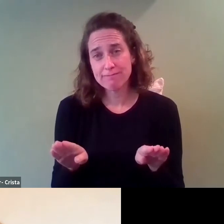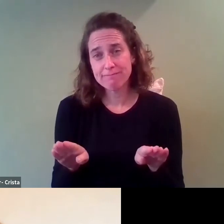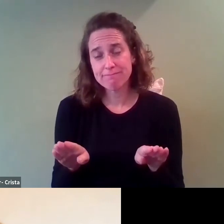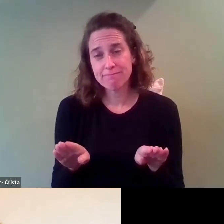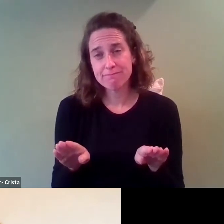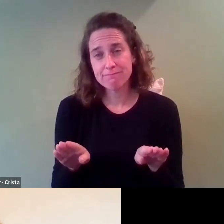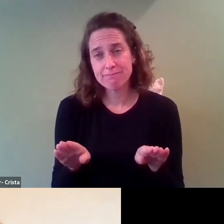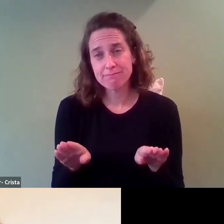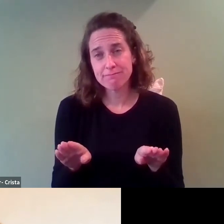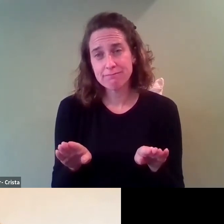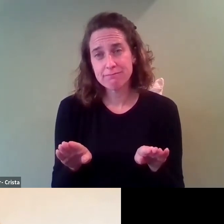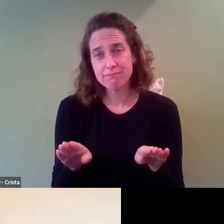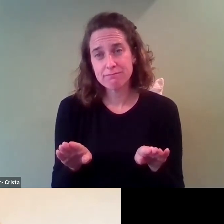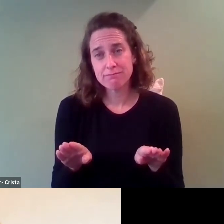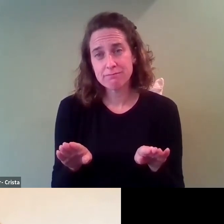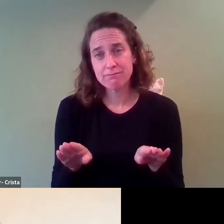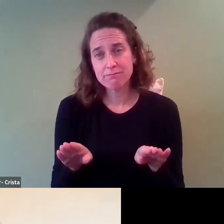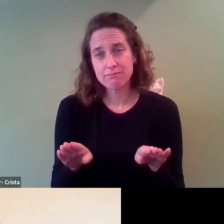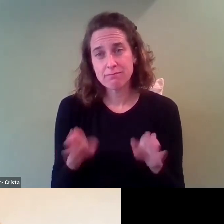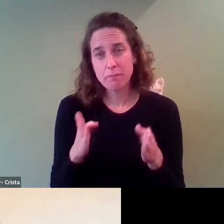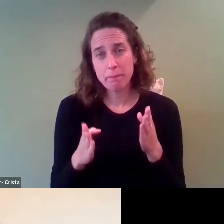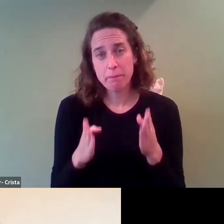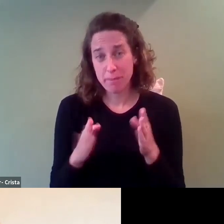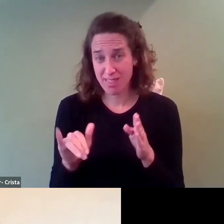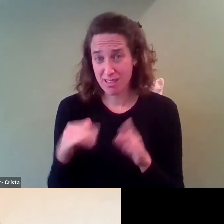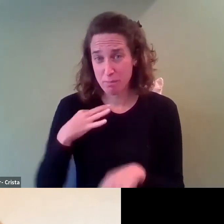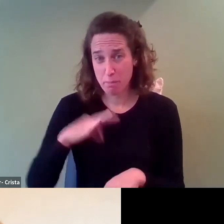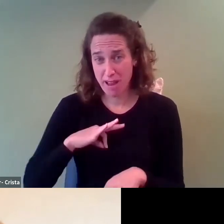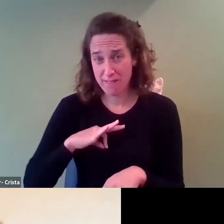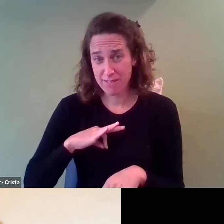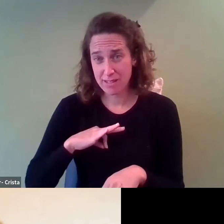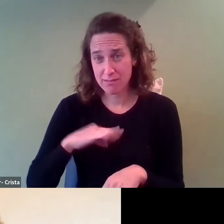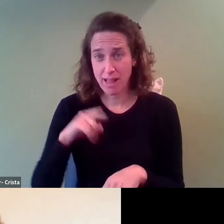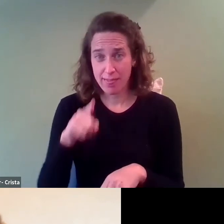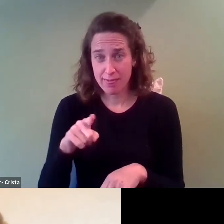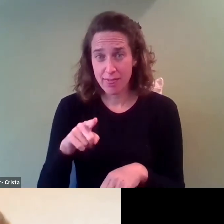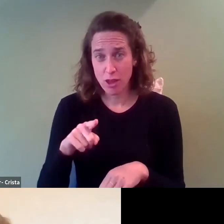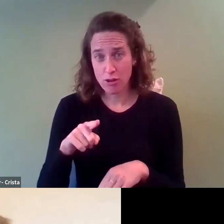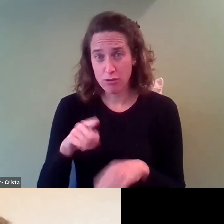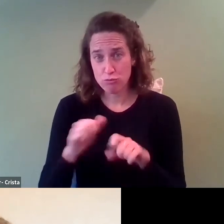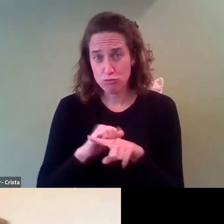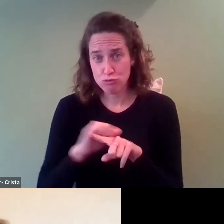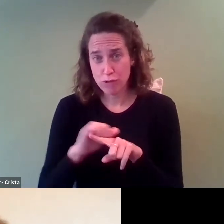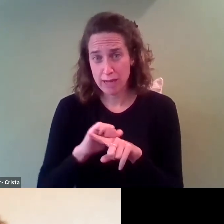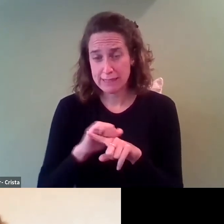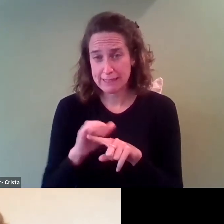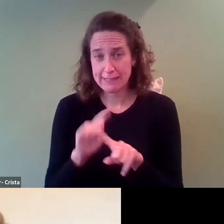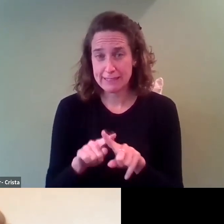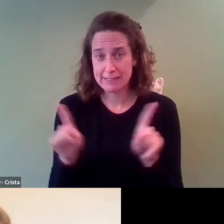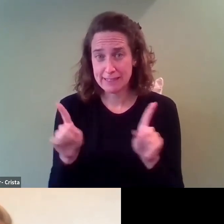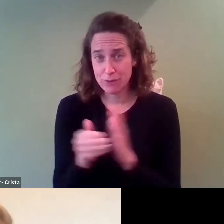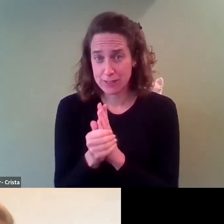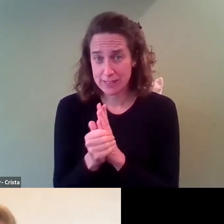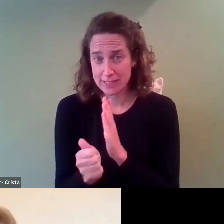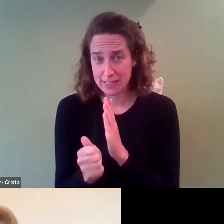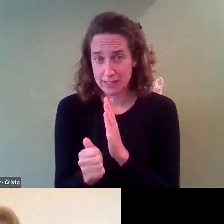be um, a good thing. They're exercising skills that they didn't have before. Well,